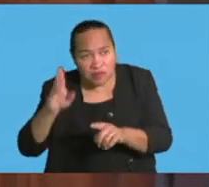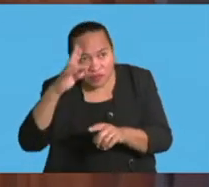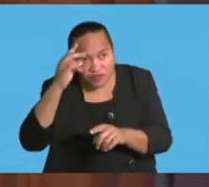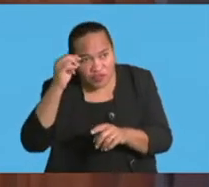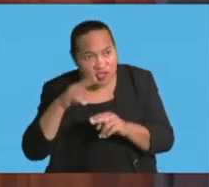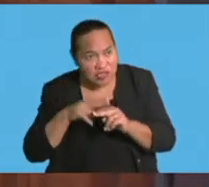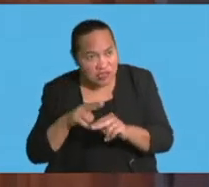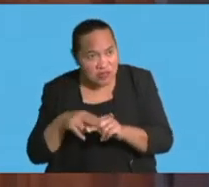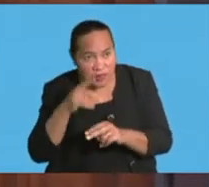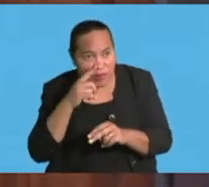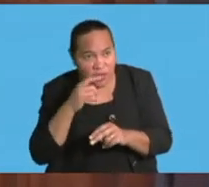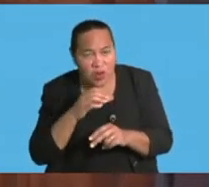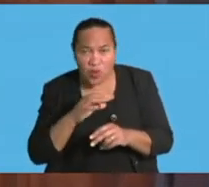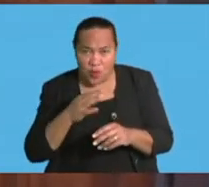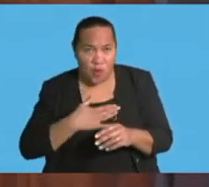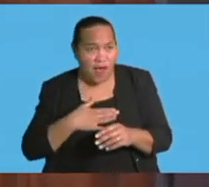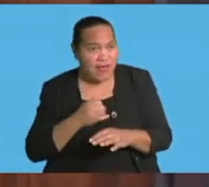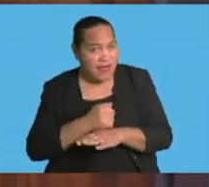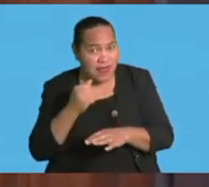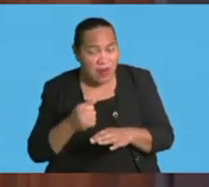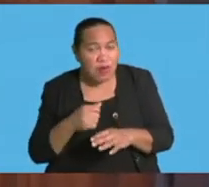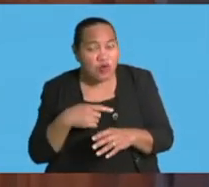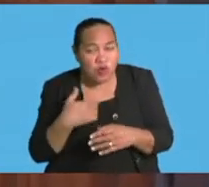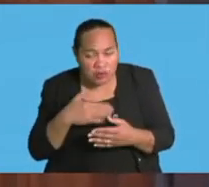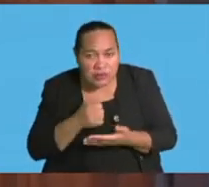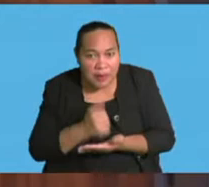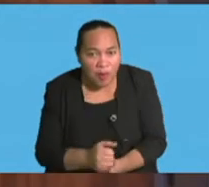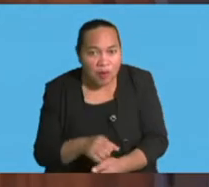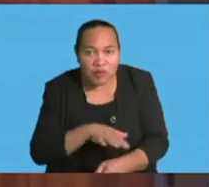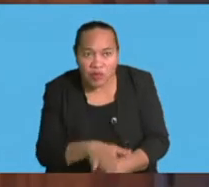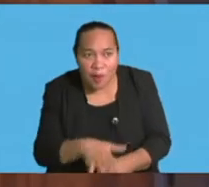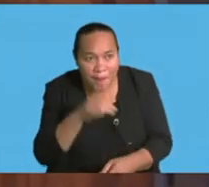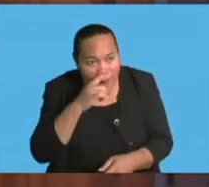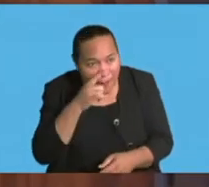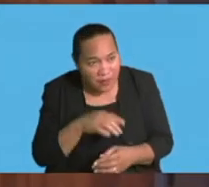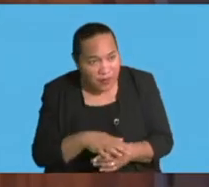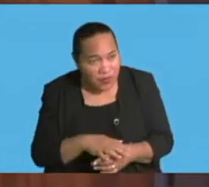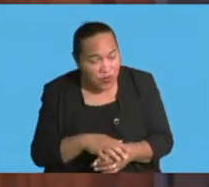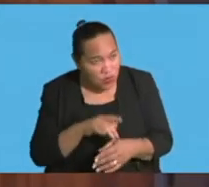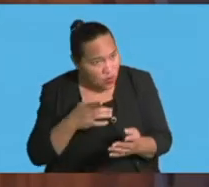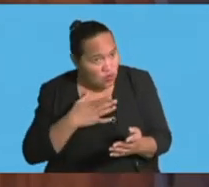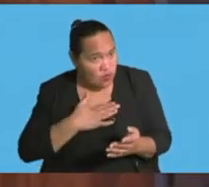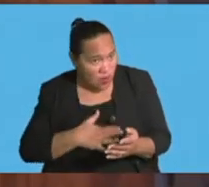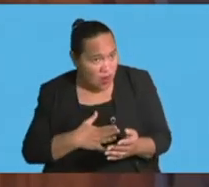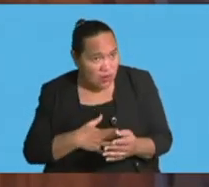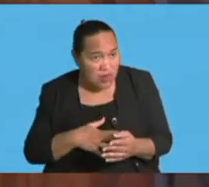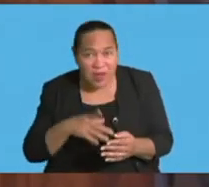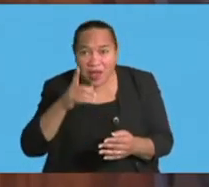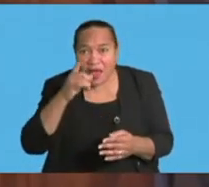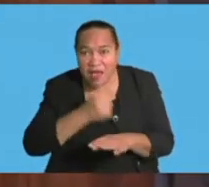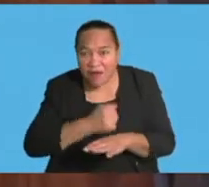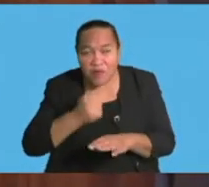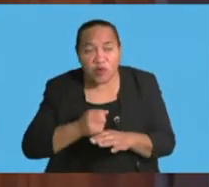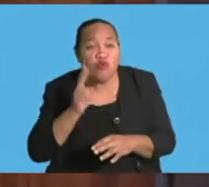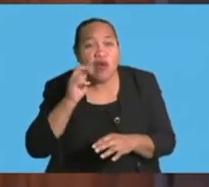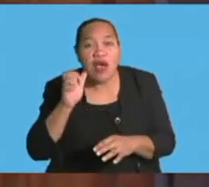we not want to have a government that is pro-poor? Do we not want to have a government that looks after the welfare and well-being of